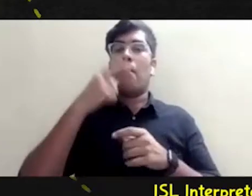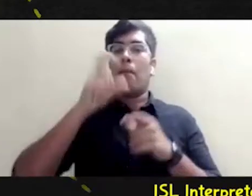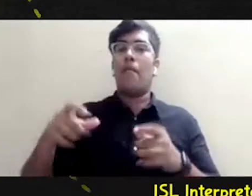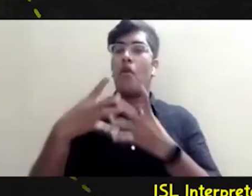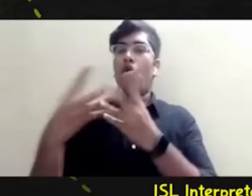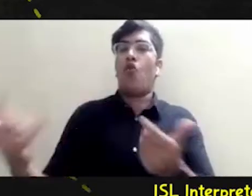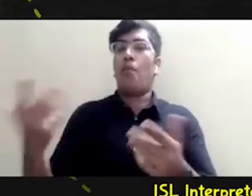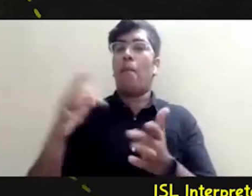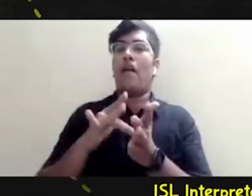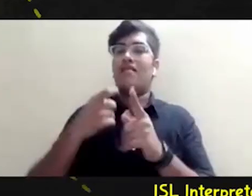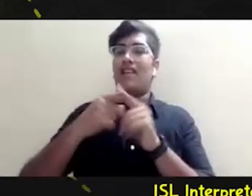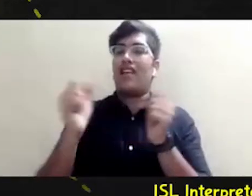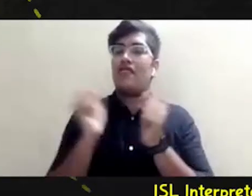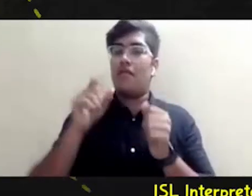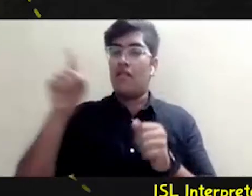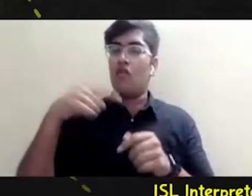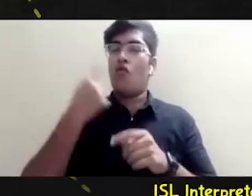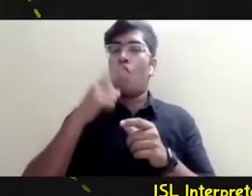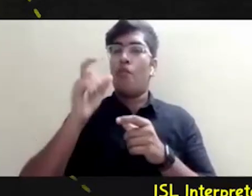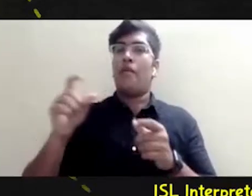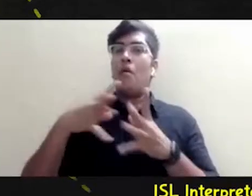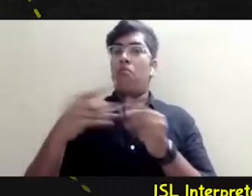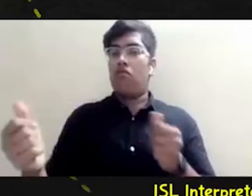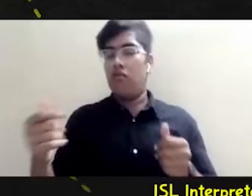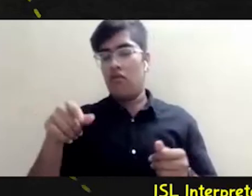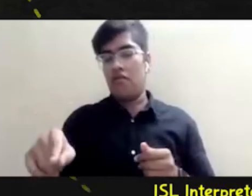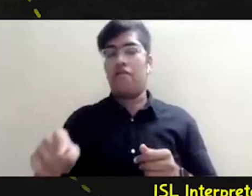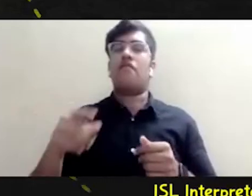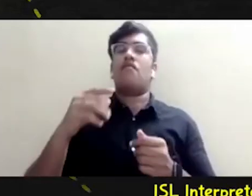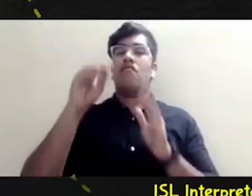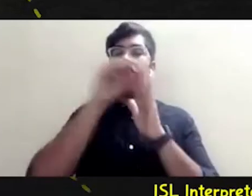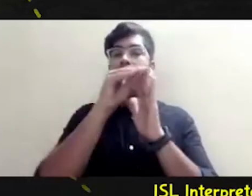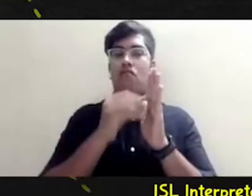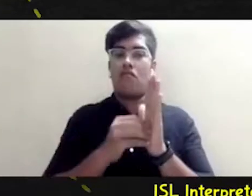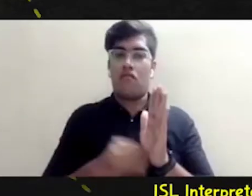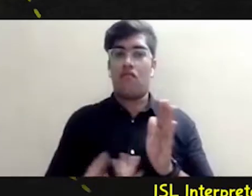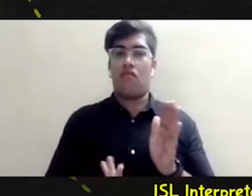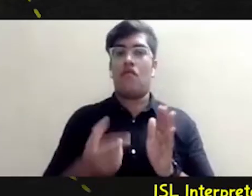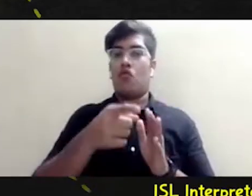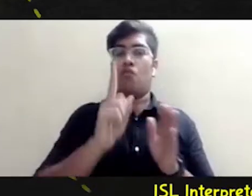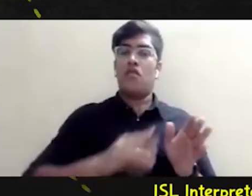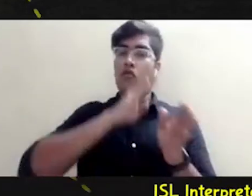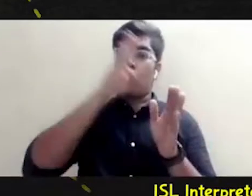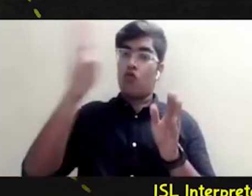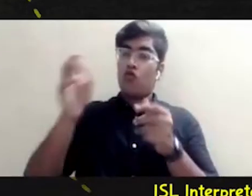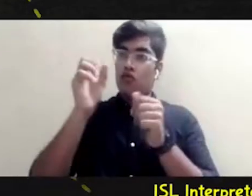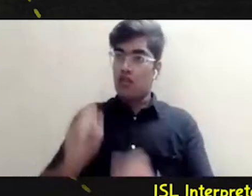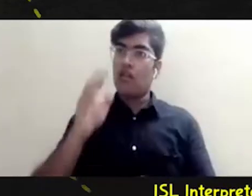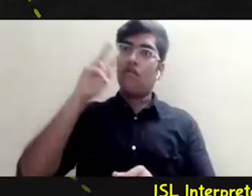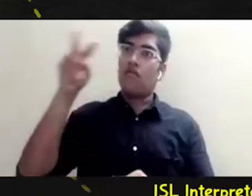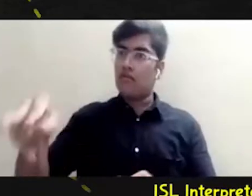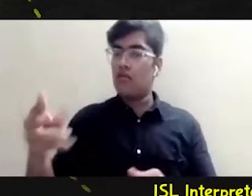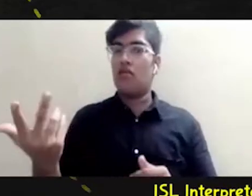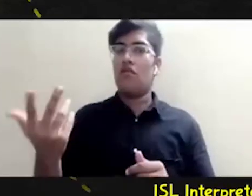these folders. And that data cannot be put on the internet, because you have to sit there and you have to realize, when you sit